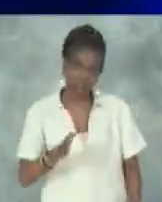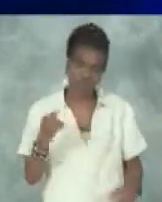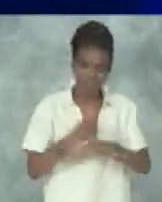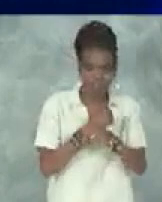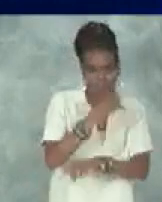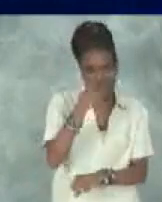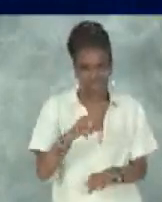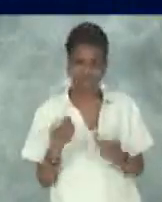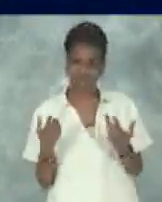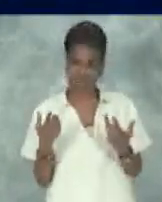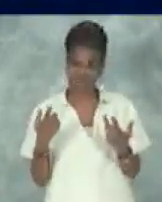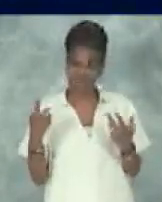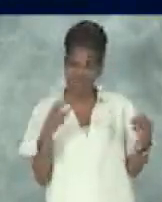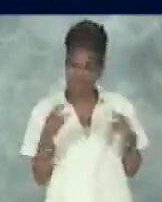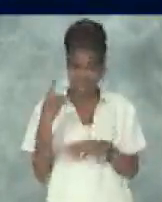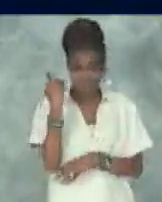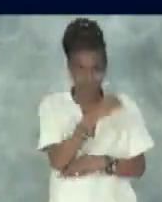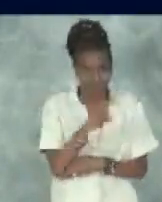fight your battles.